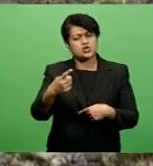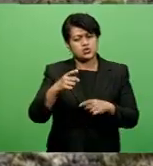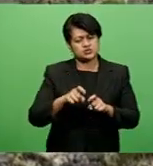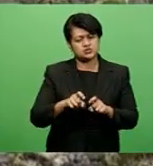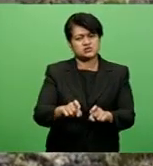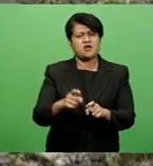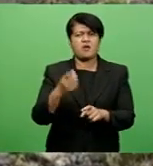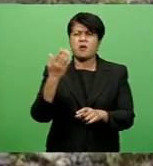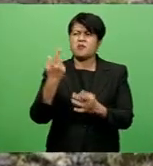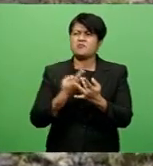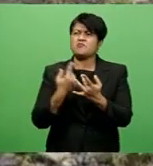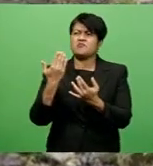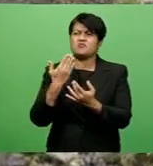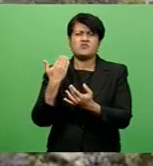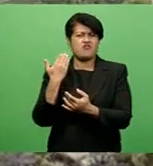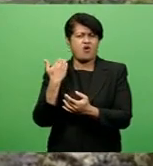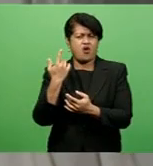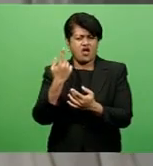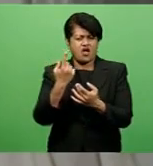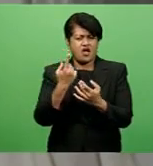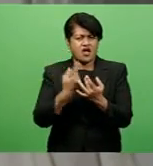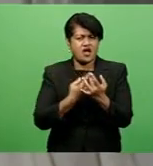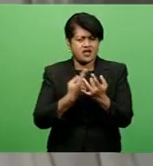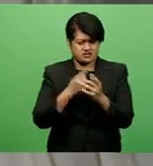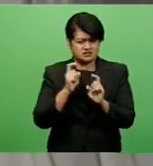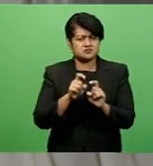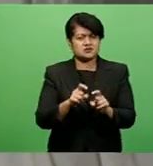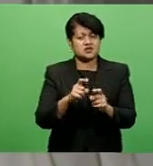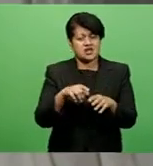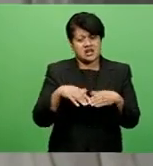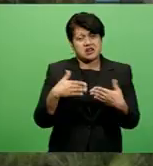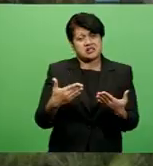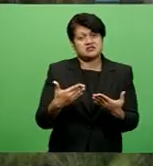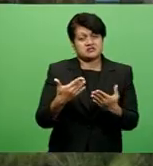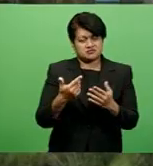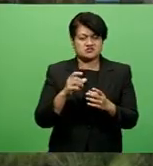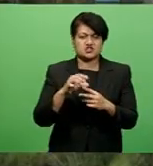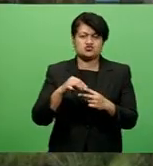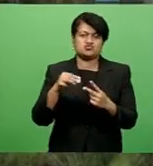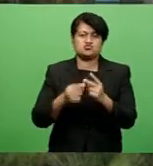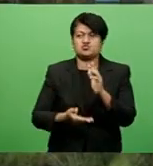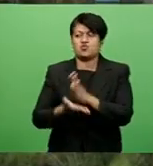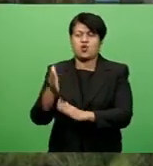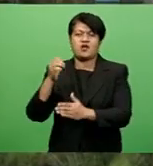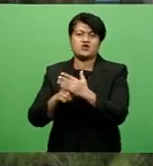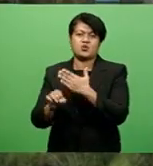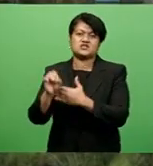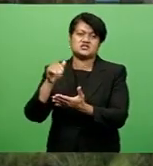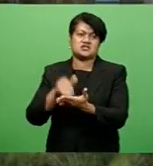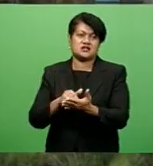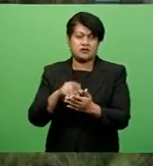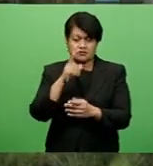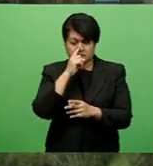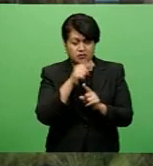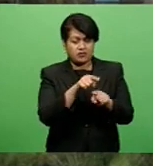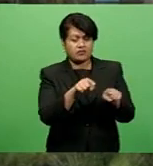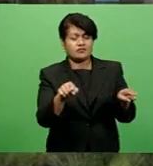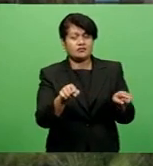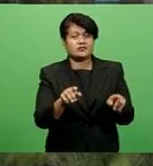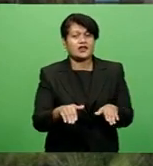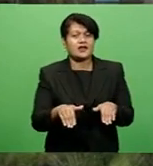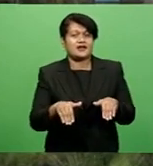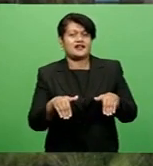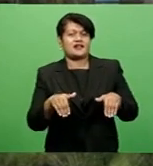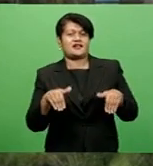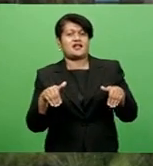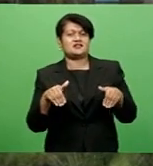stay in our house, but this time they choose to go to the evacuation center. People in this settlement seem very relaxed despite